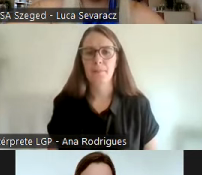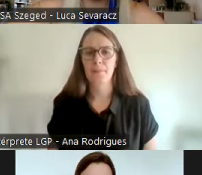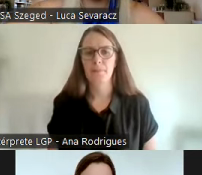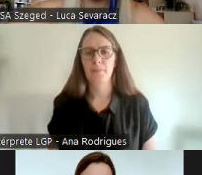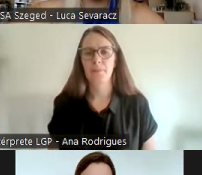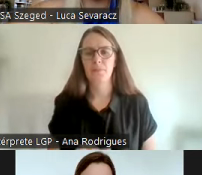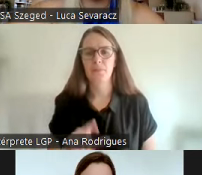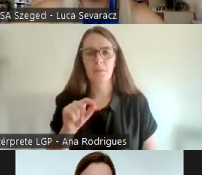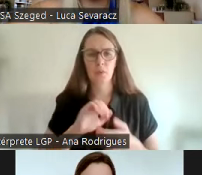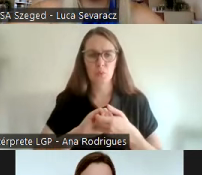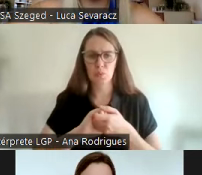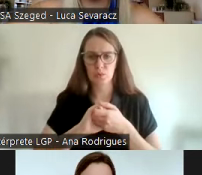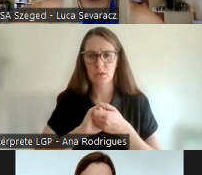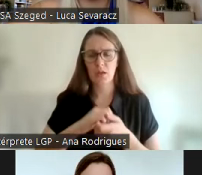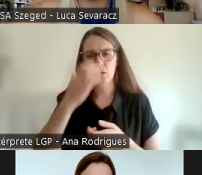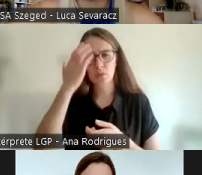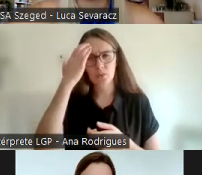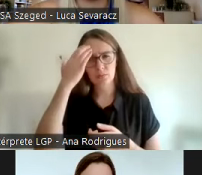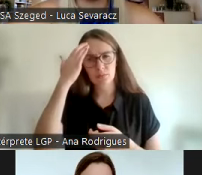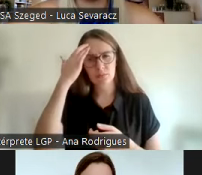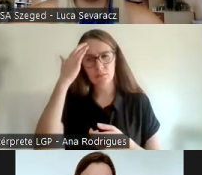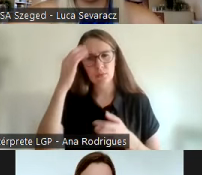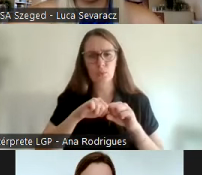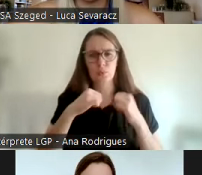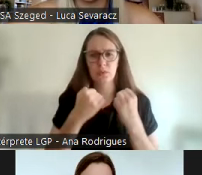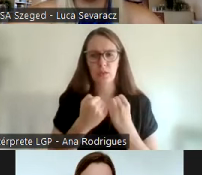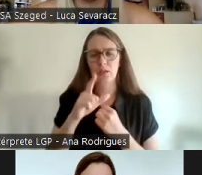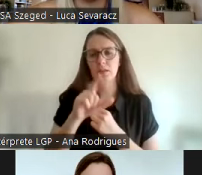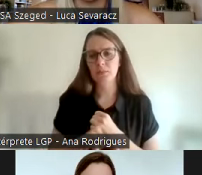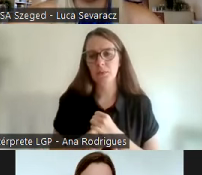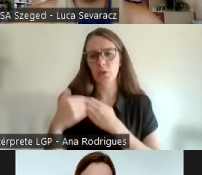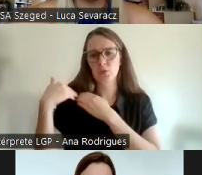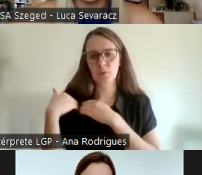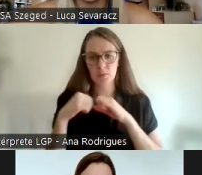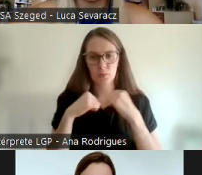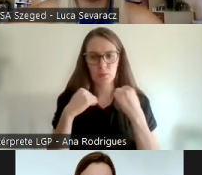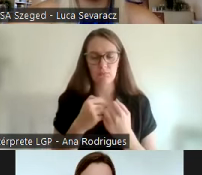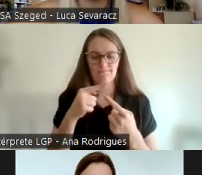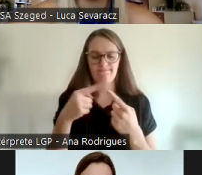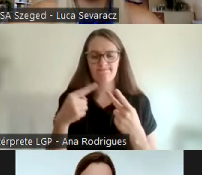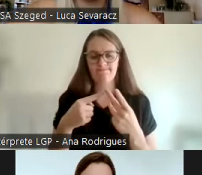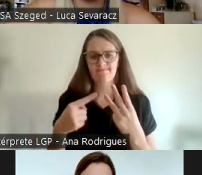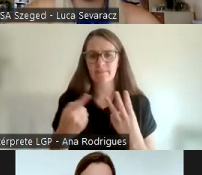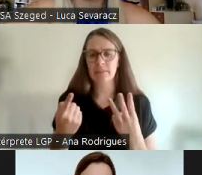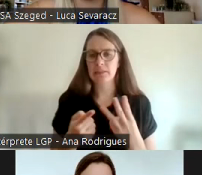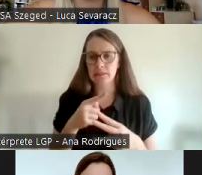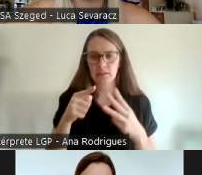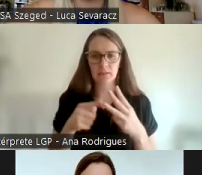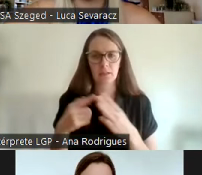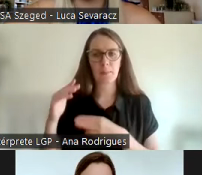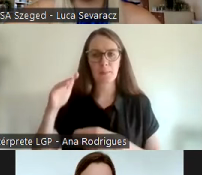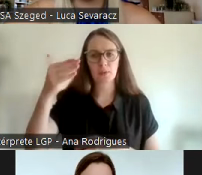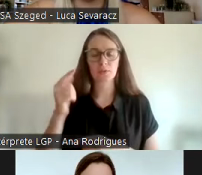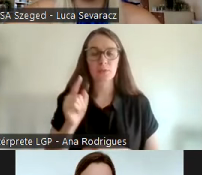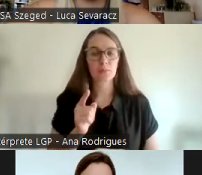Solidarity, social awareness, and social responsibility are top priorities for us. Therefore, we tend